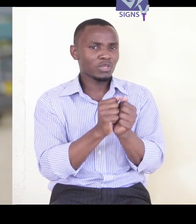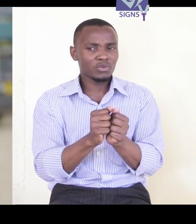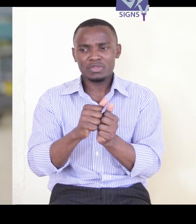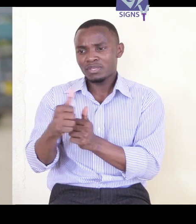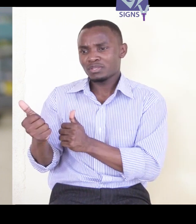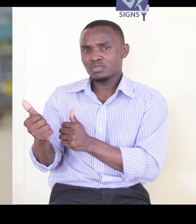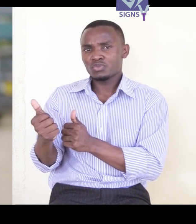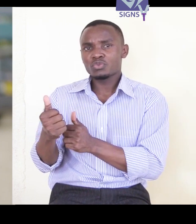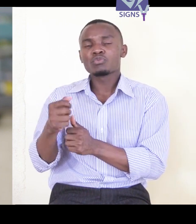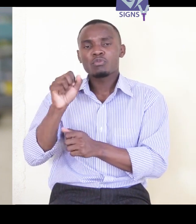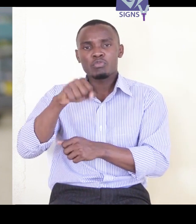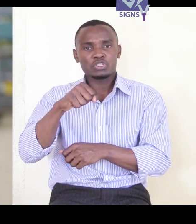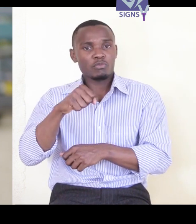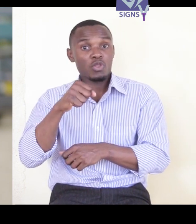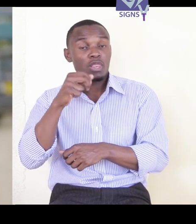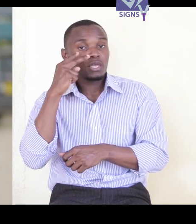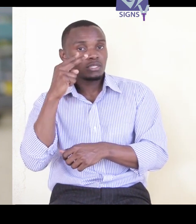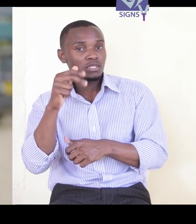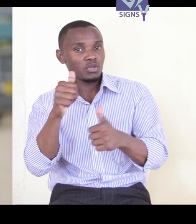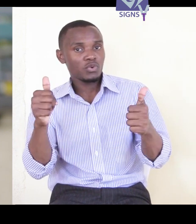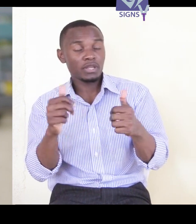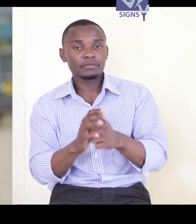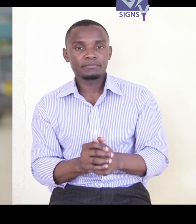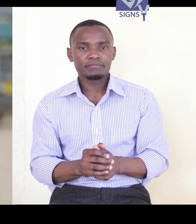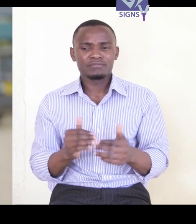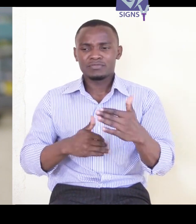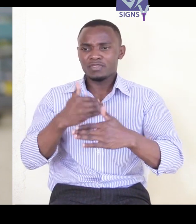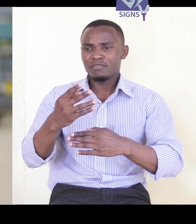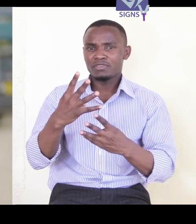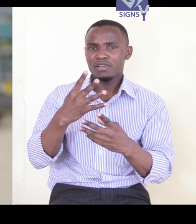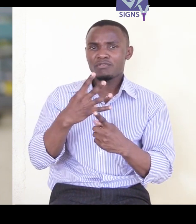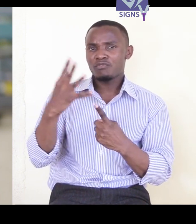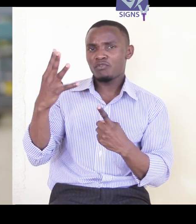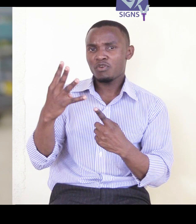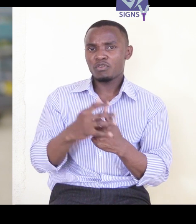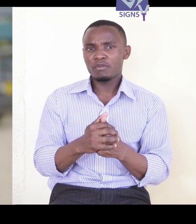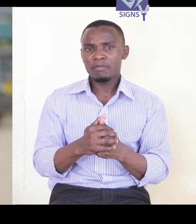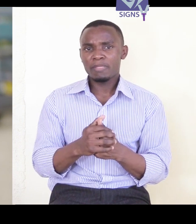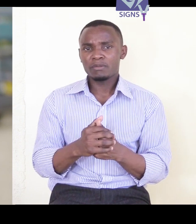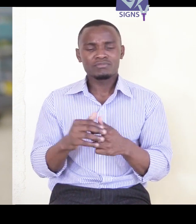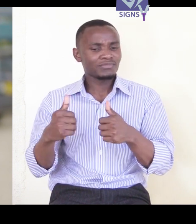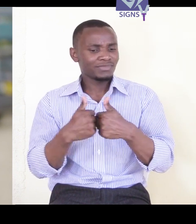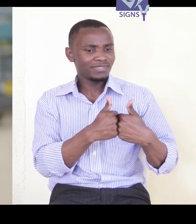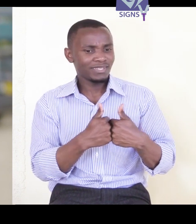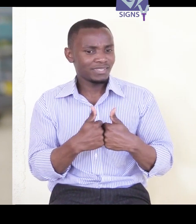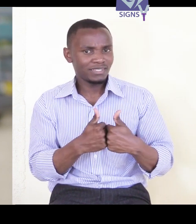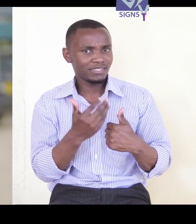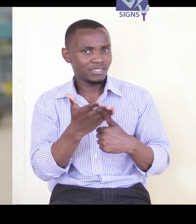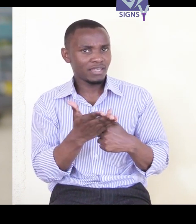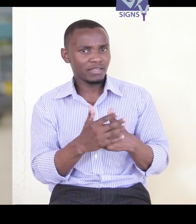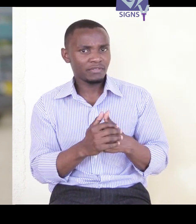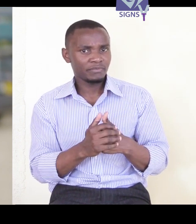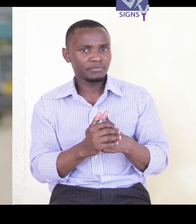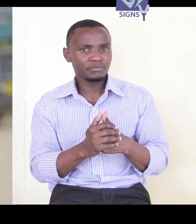sighted. So we were able to learn together from Form 1 to Form 4. Then after Form 4, at Form 4, there was a